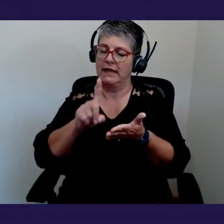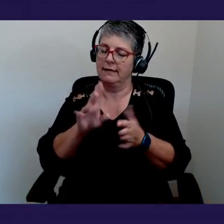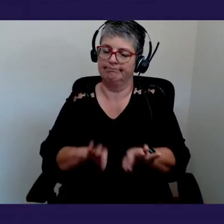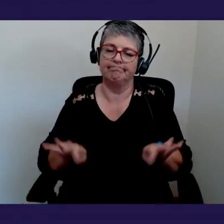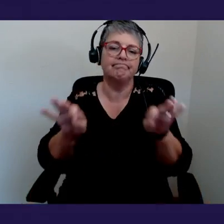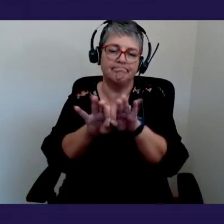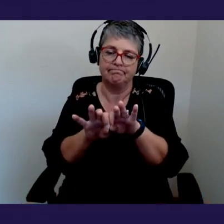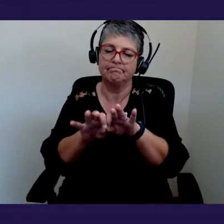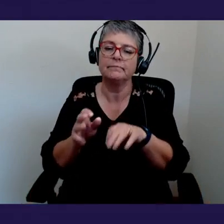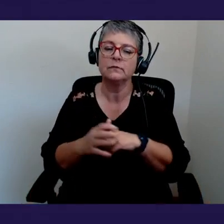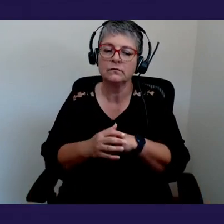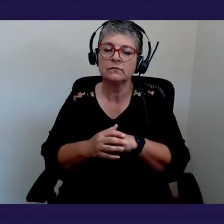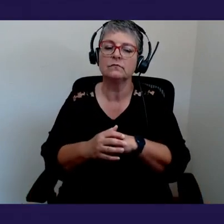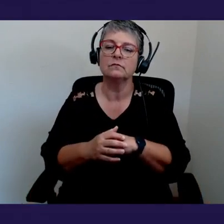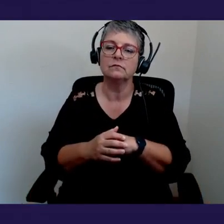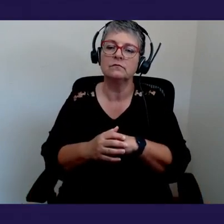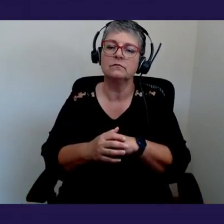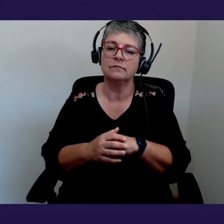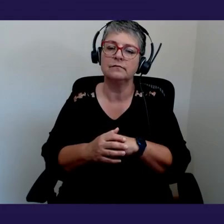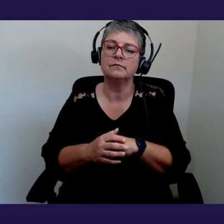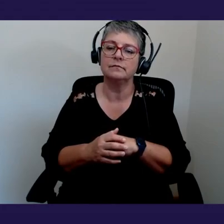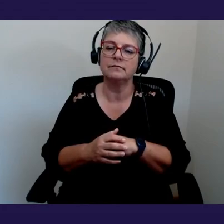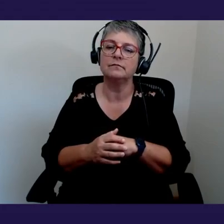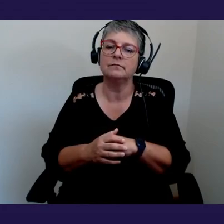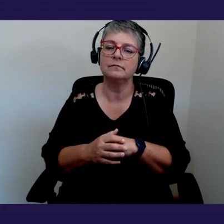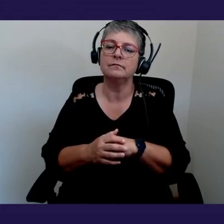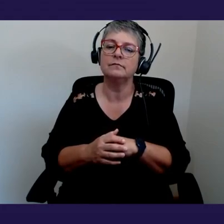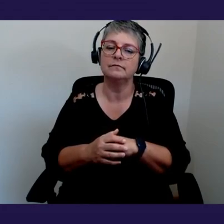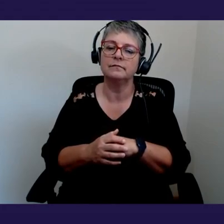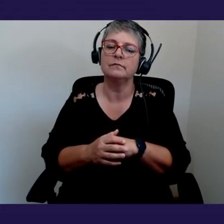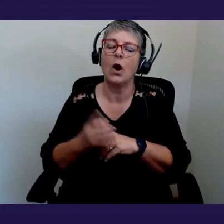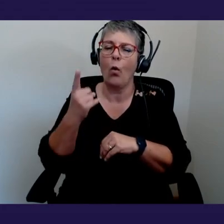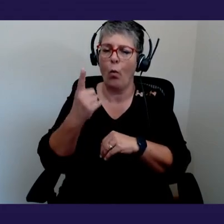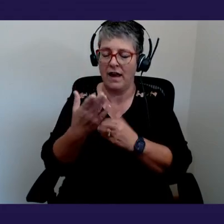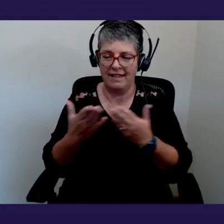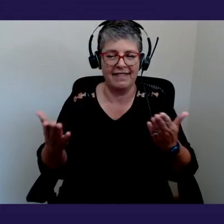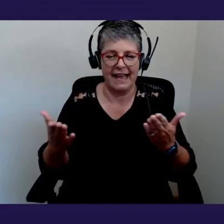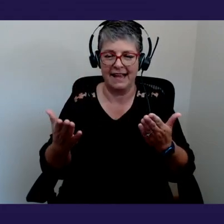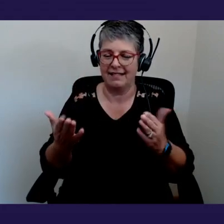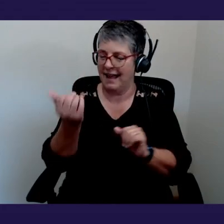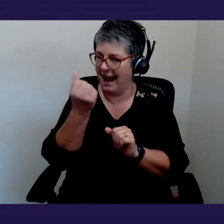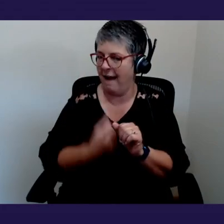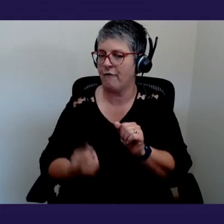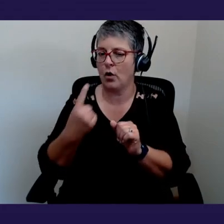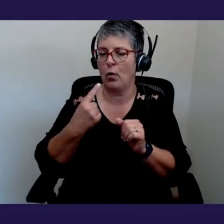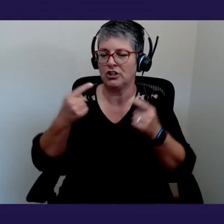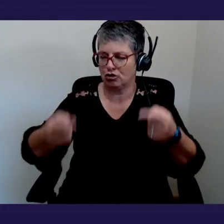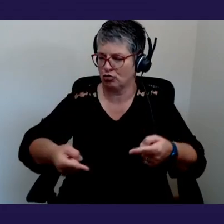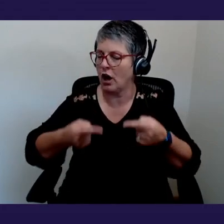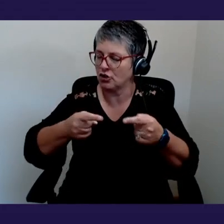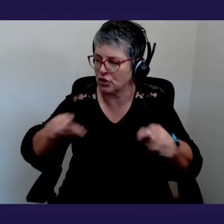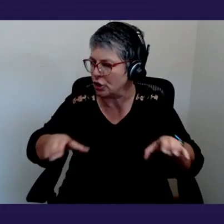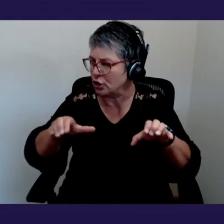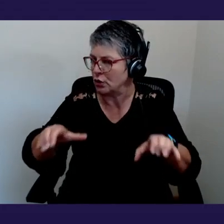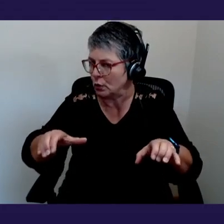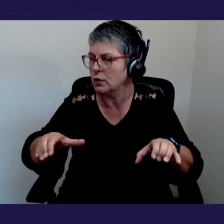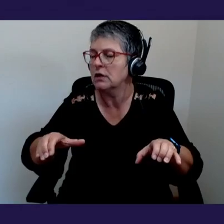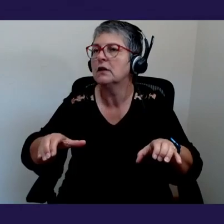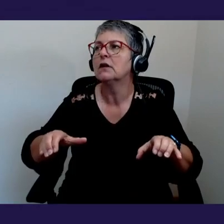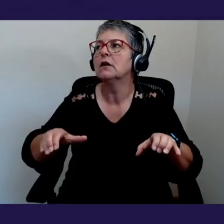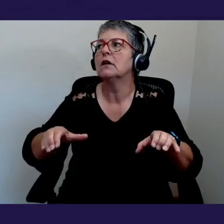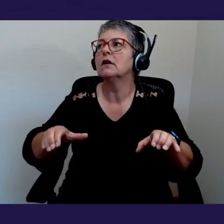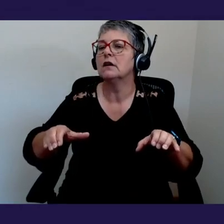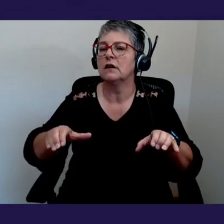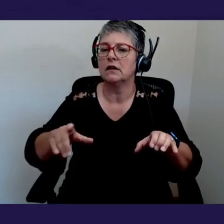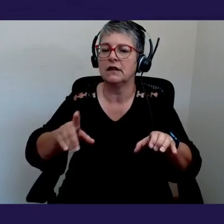things that we struggled to do well in this space, have struggled to do well in this space in the past, has been